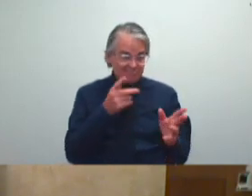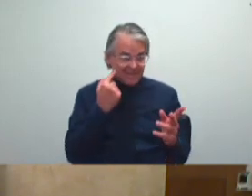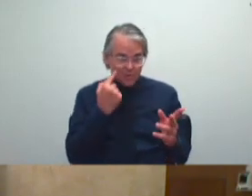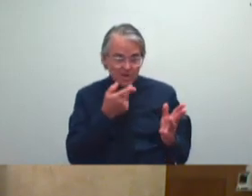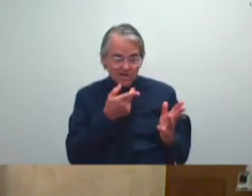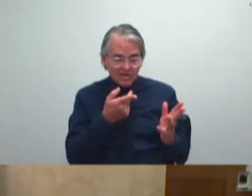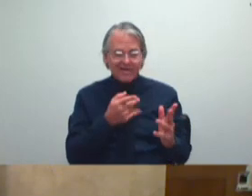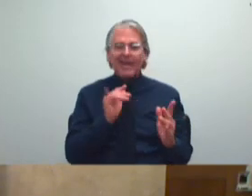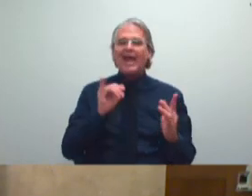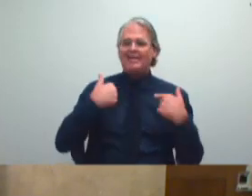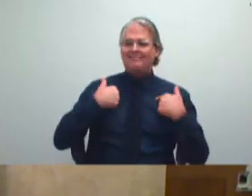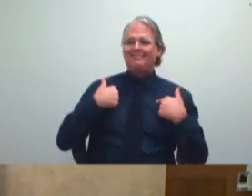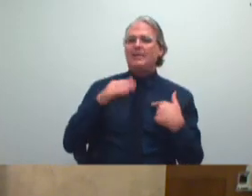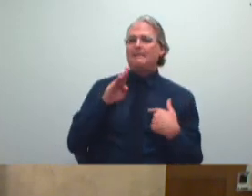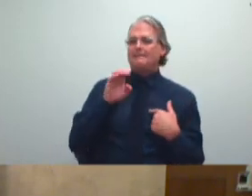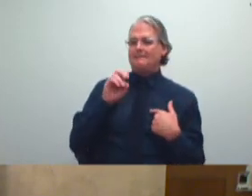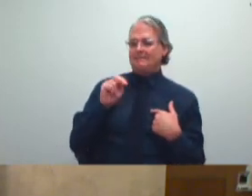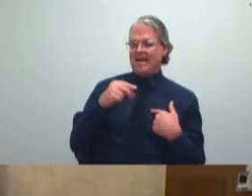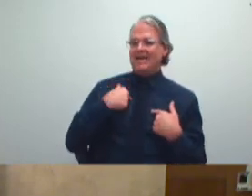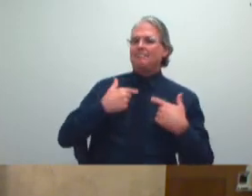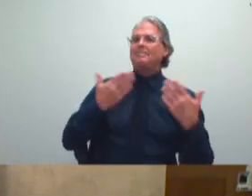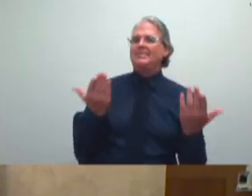Hey, this is Ben. I'm here.